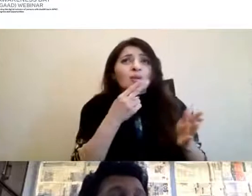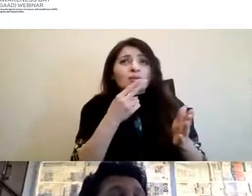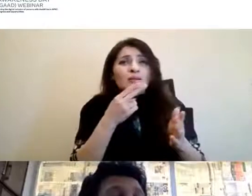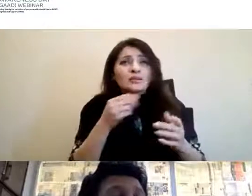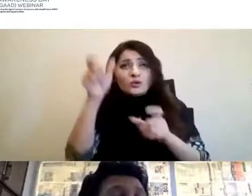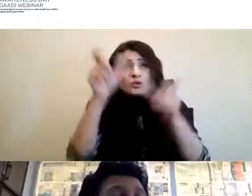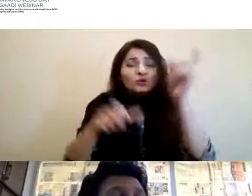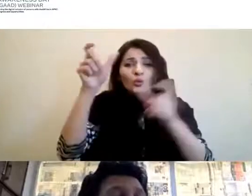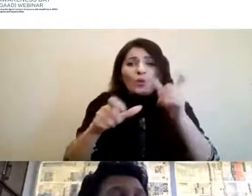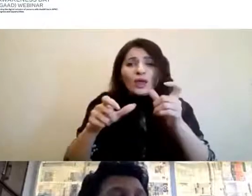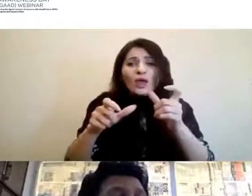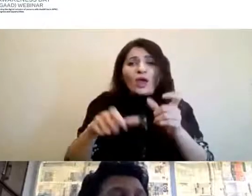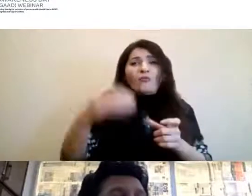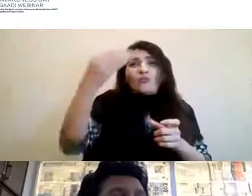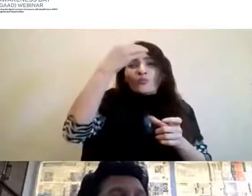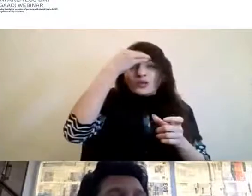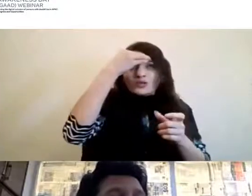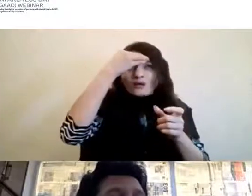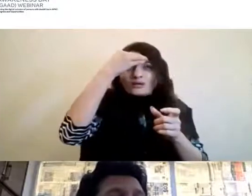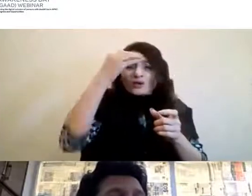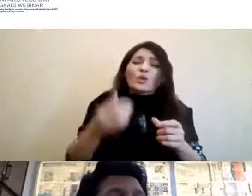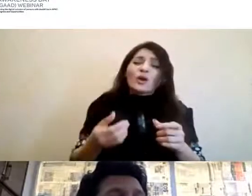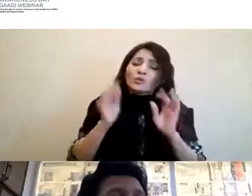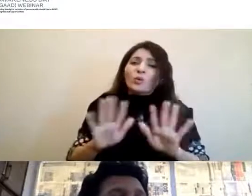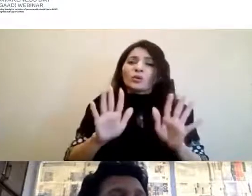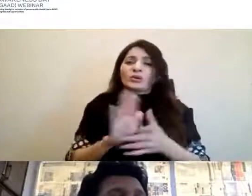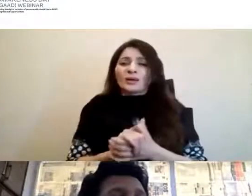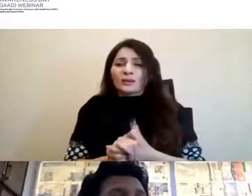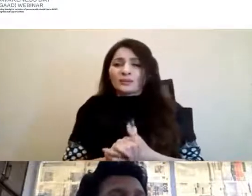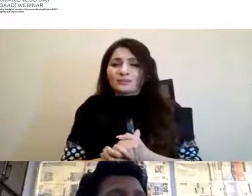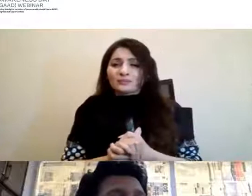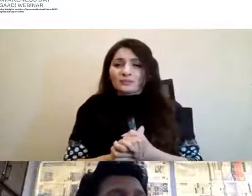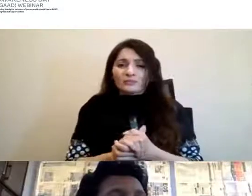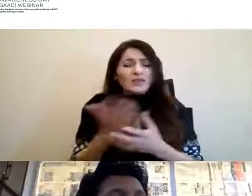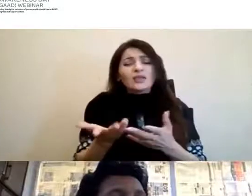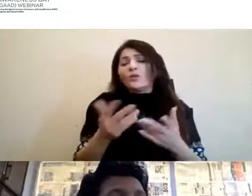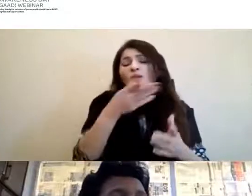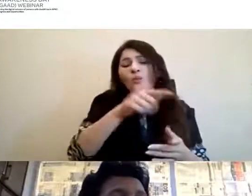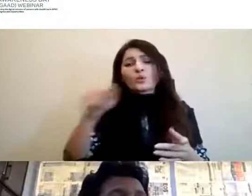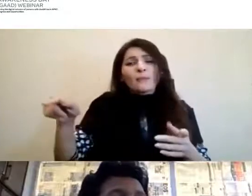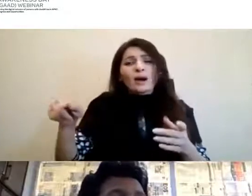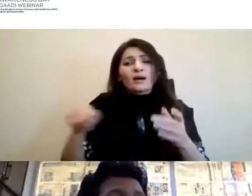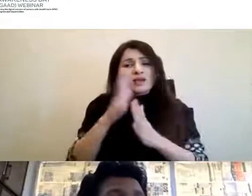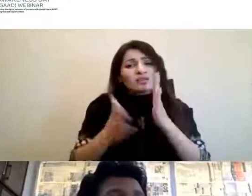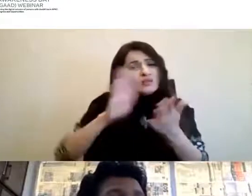It's 256 million who are facing that particular problem because of limited sign language interpreters.